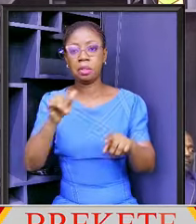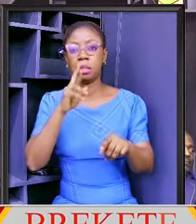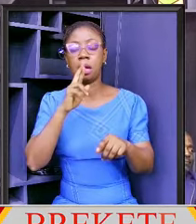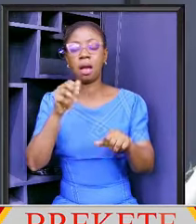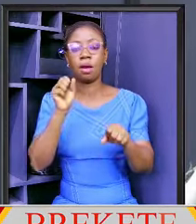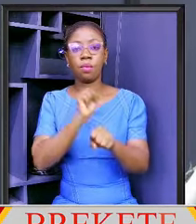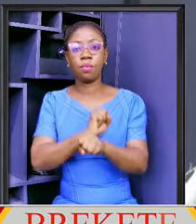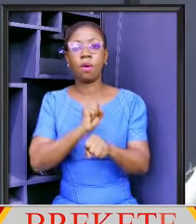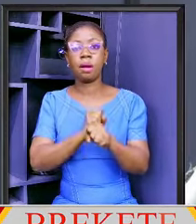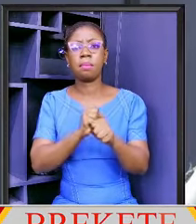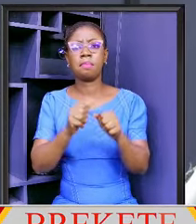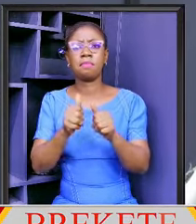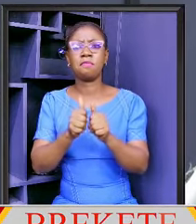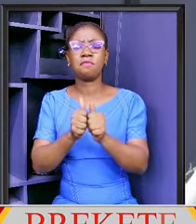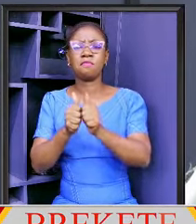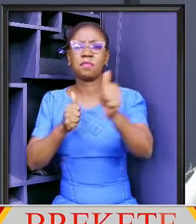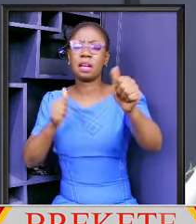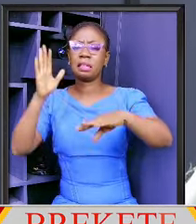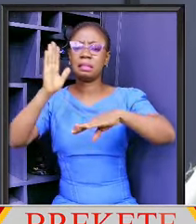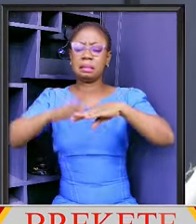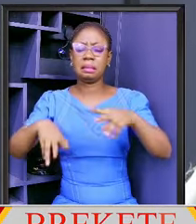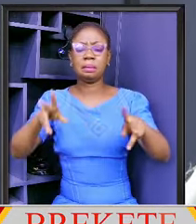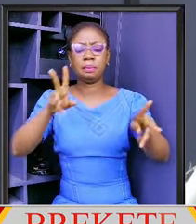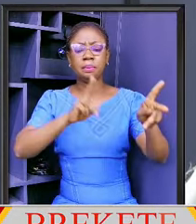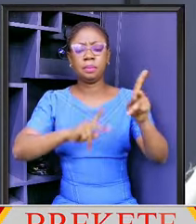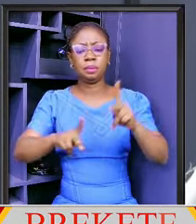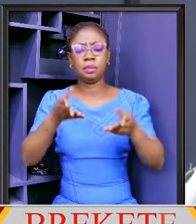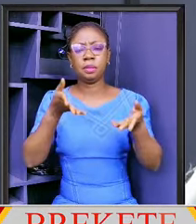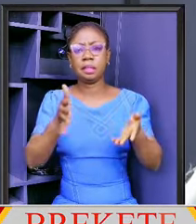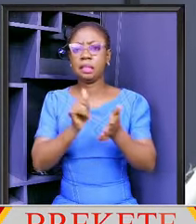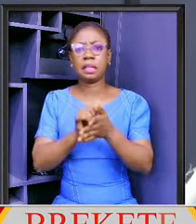their salary on time.